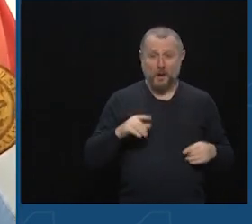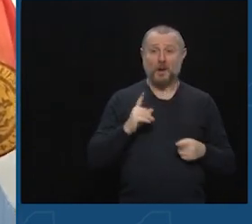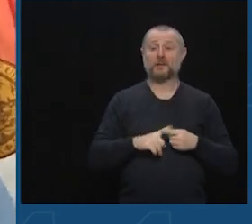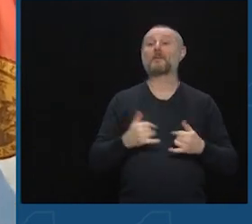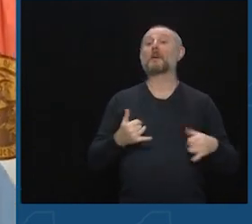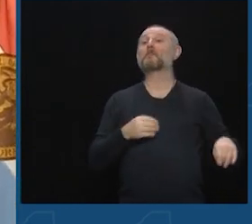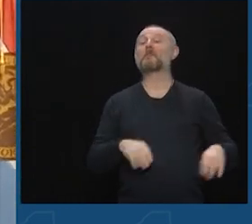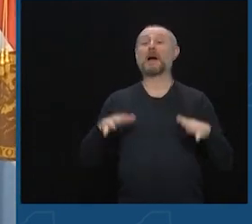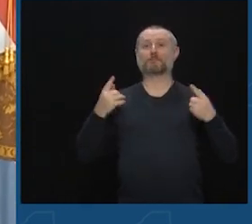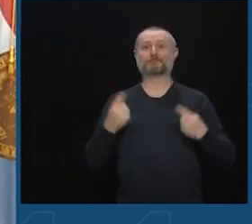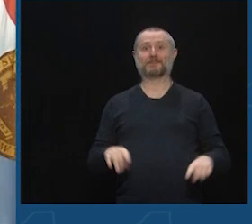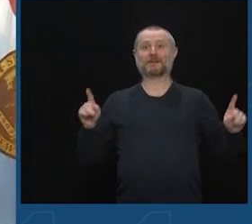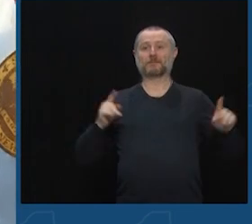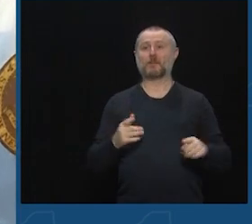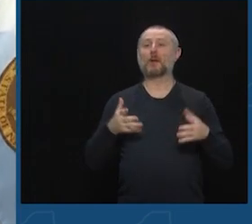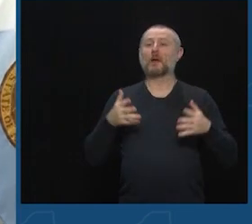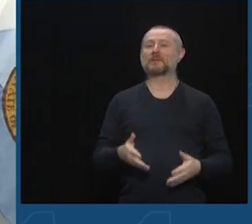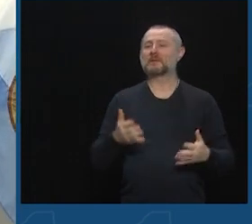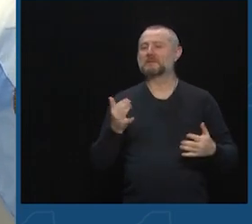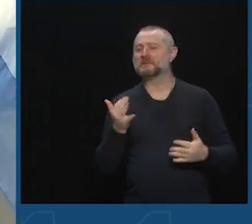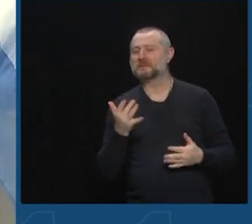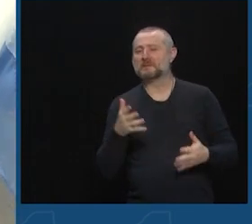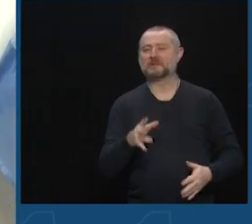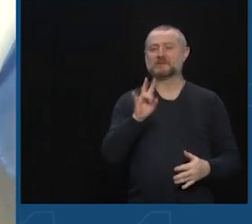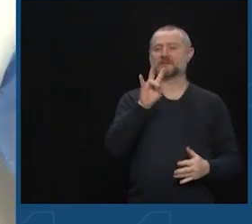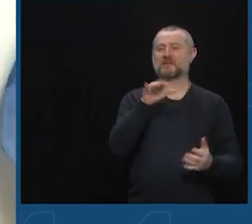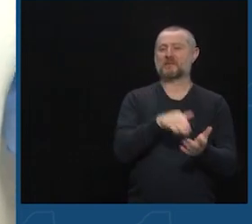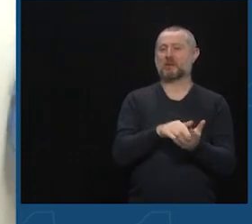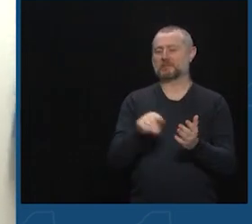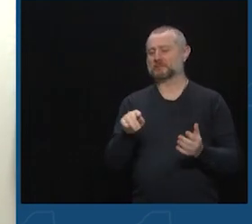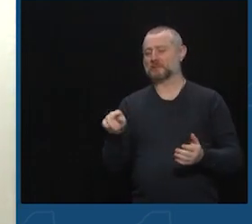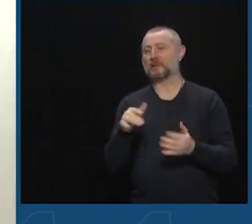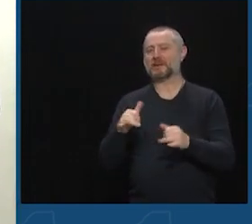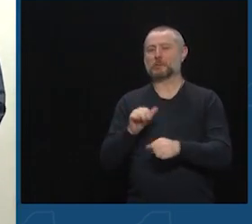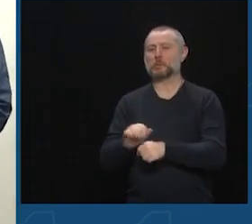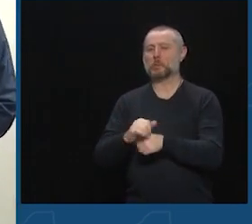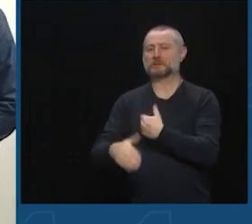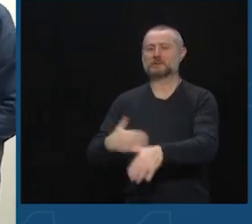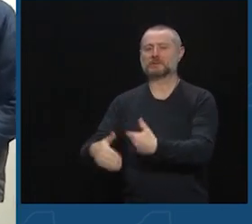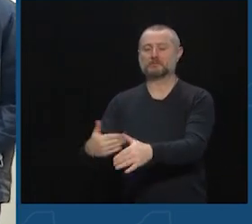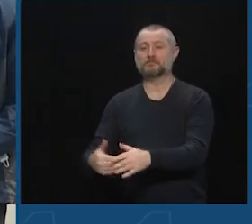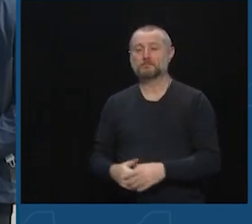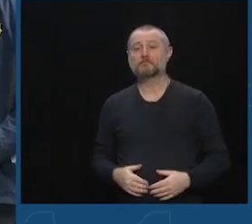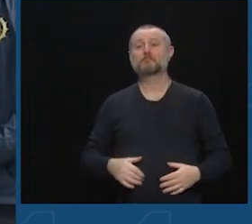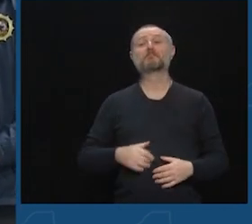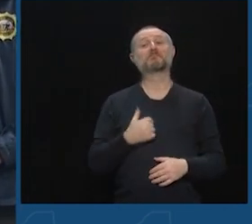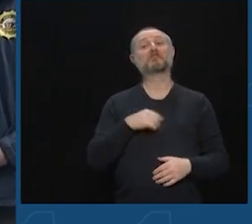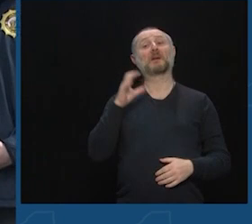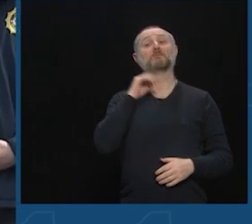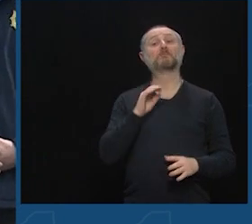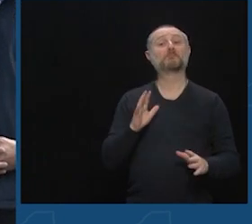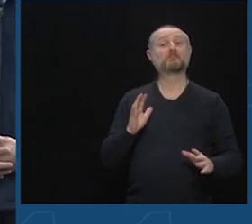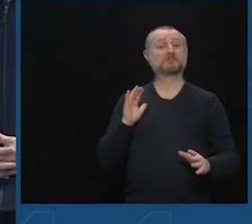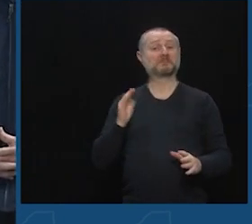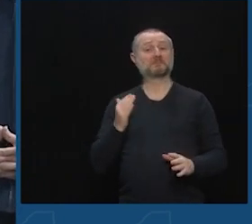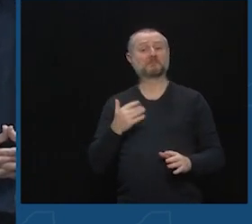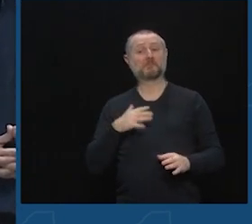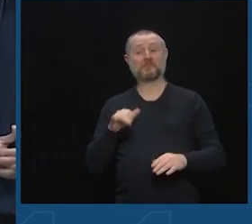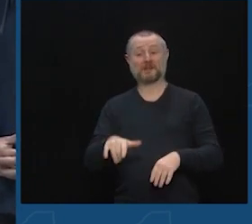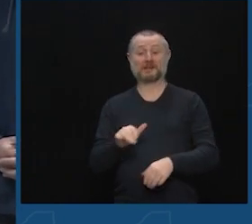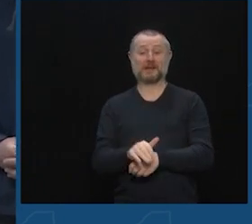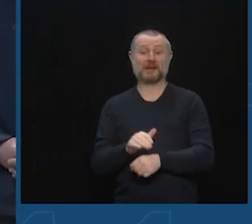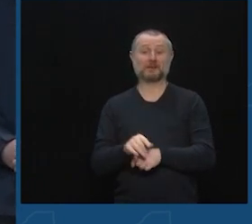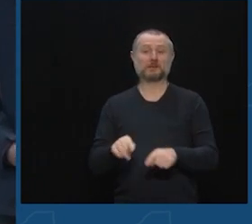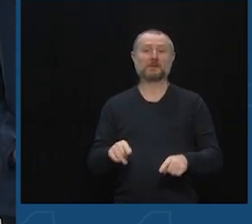about 7,800 down. And we believe that by this evening, and I can be updated on this if there's been a change, it should be